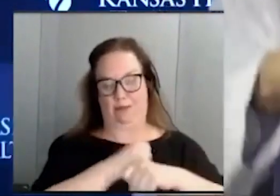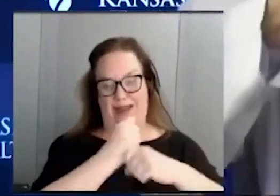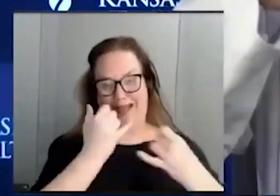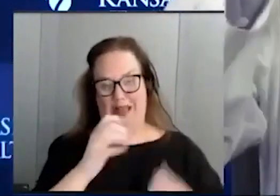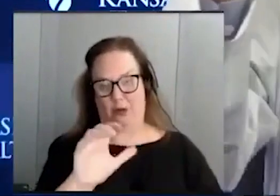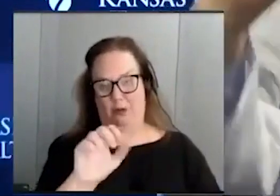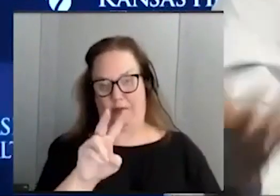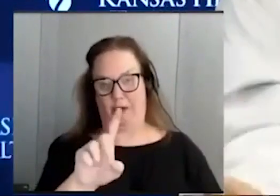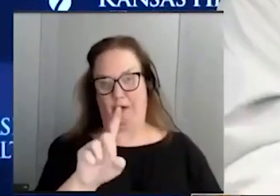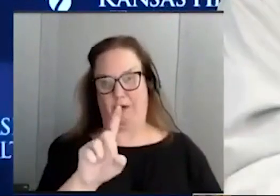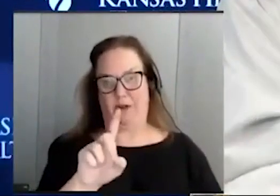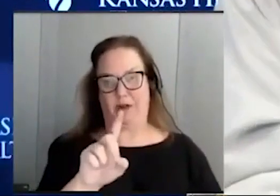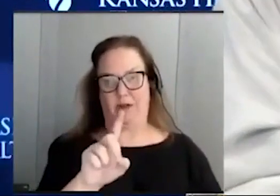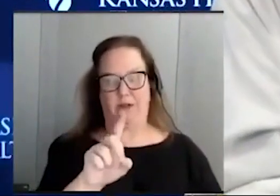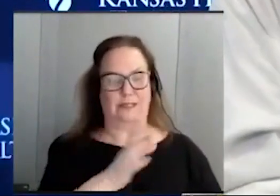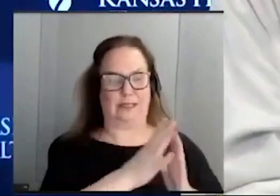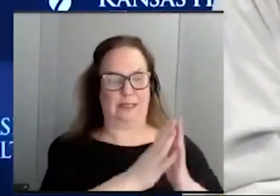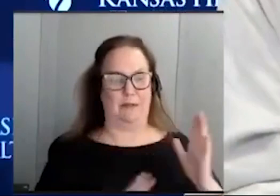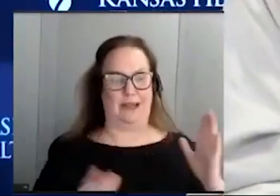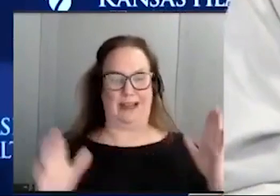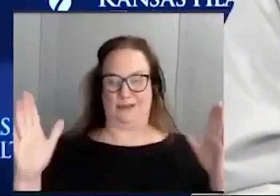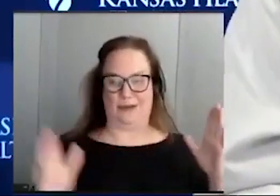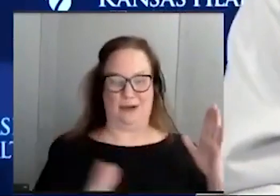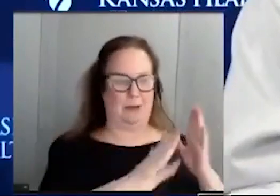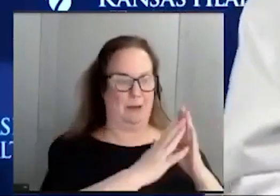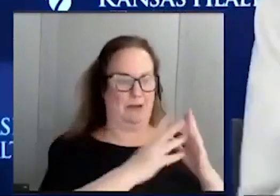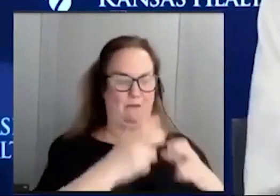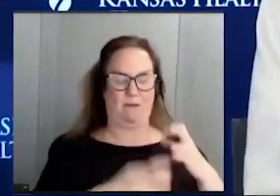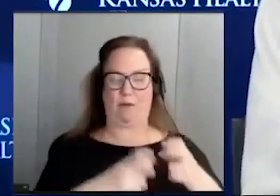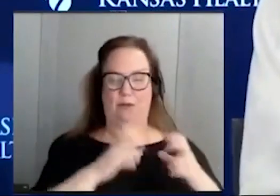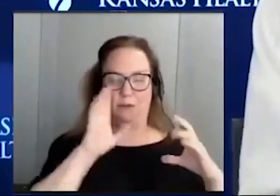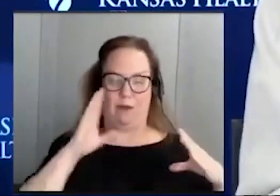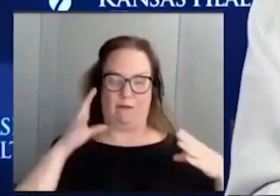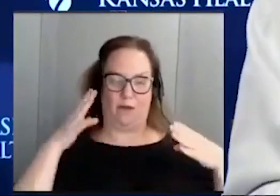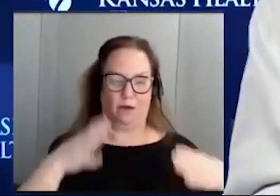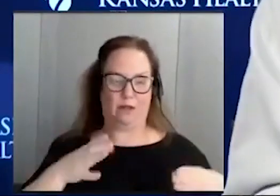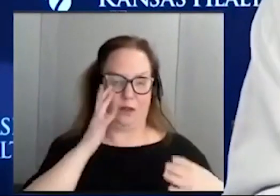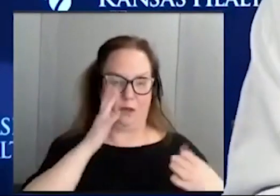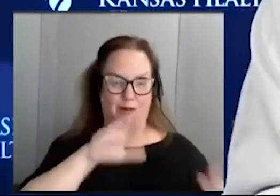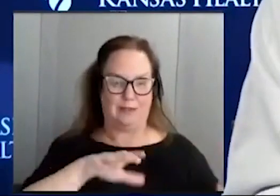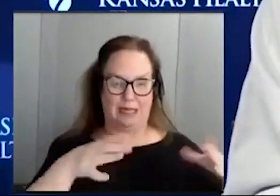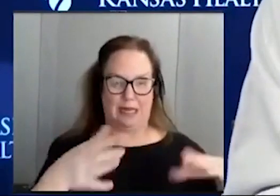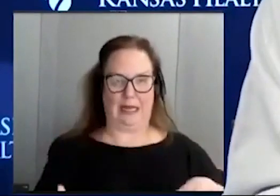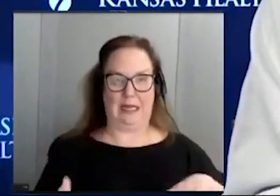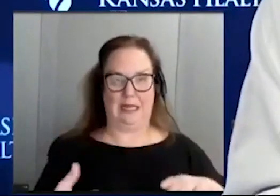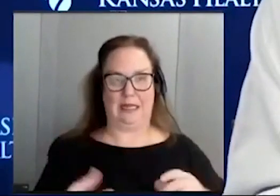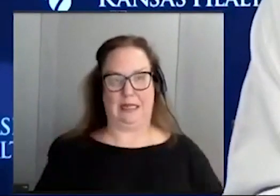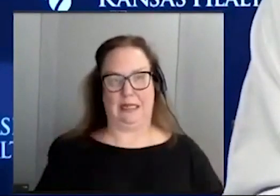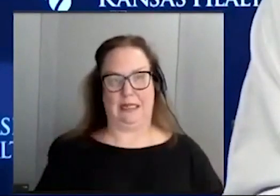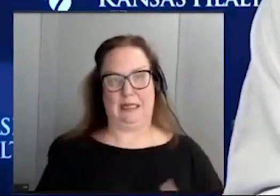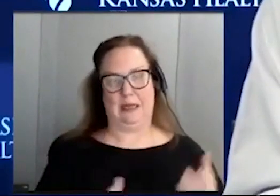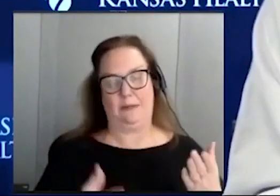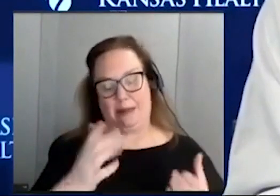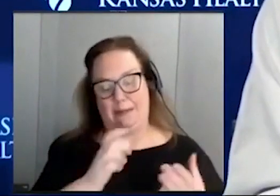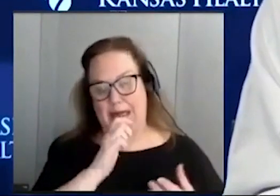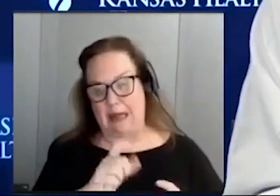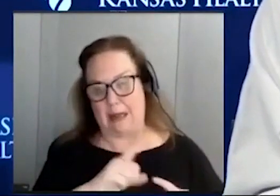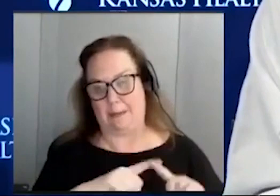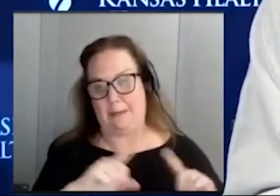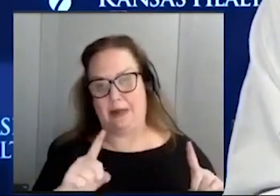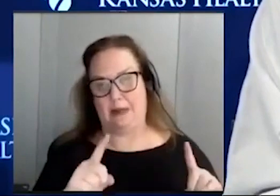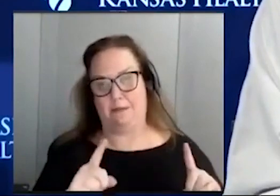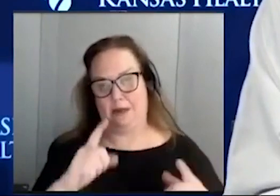is there's this full spectrum of problems, and we focus so much on you're going to die from it. Well, maybe not, but maybe you are going to